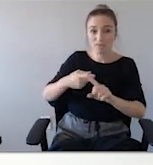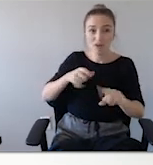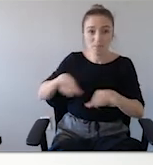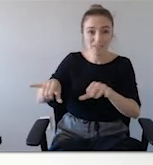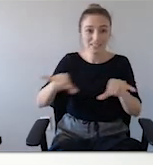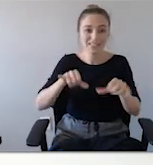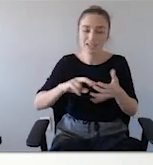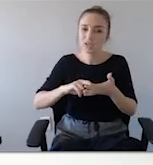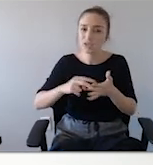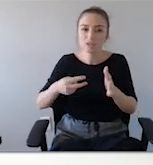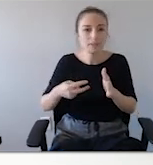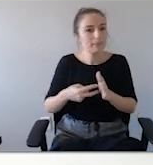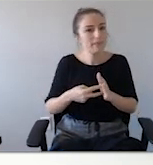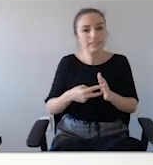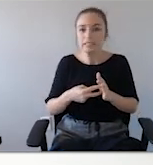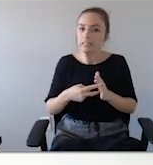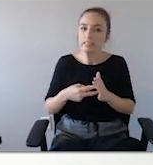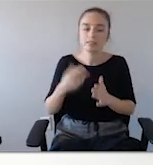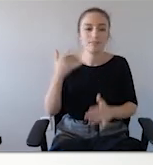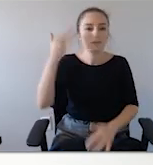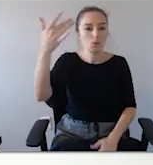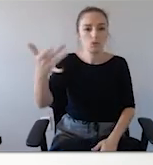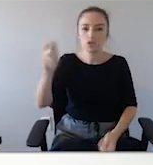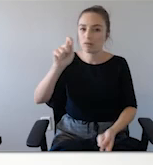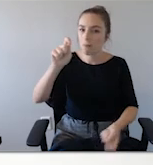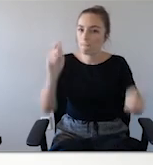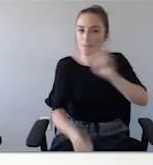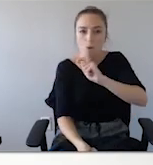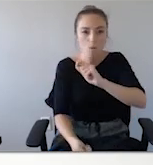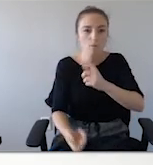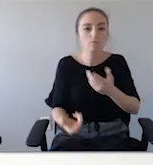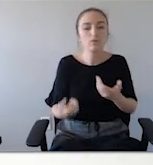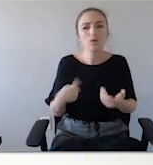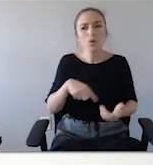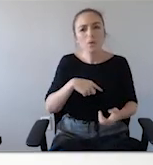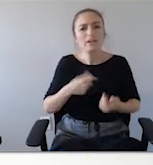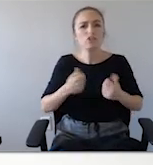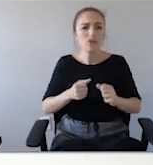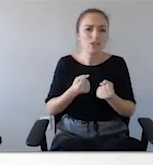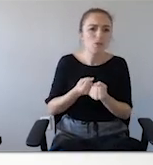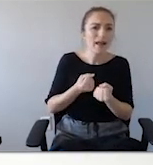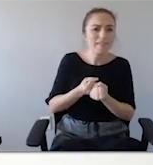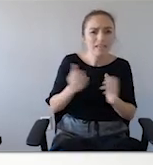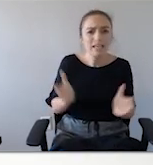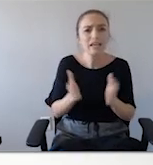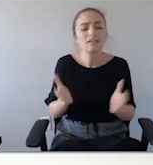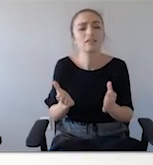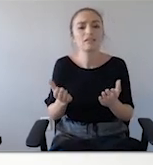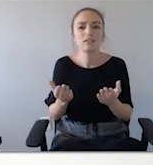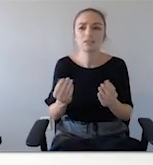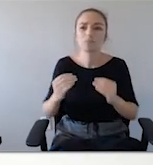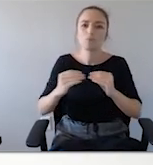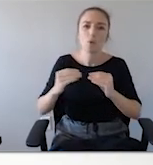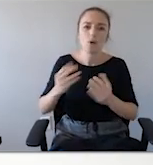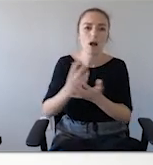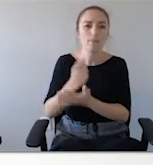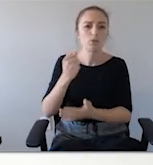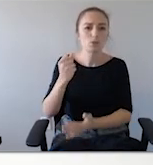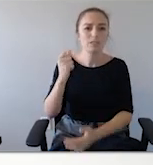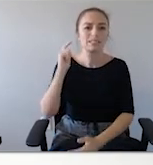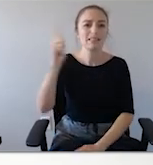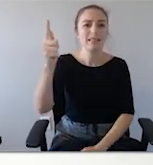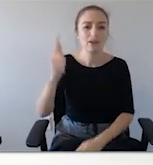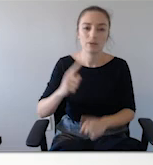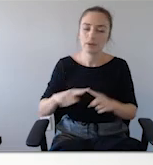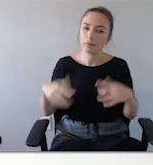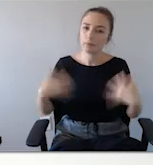graduate off of regular standards, but it is a battle that continues. All right, let me just finish up and then we'll